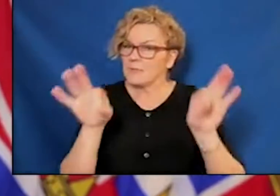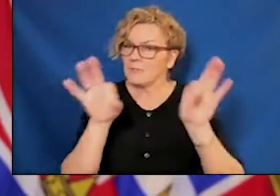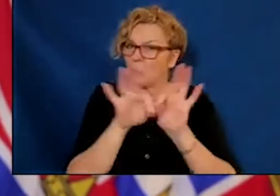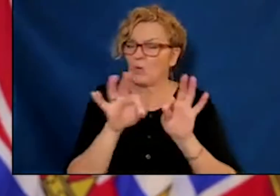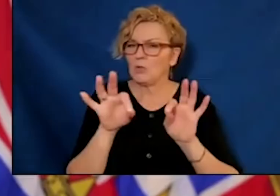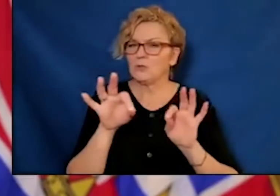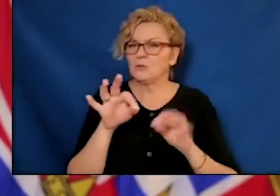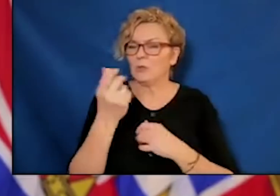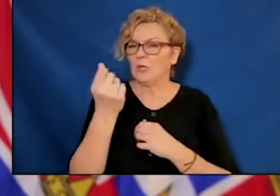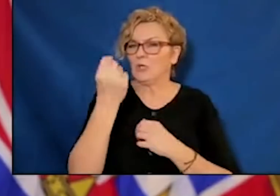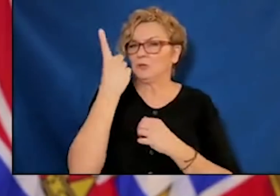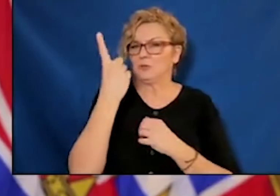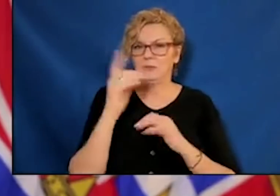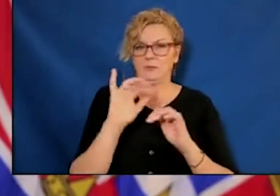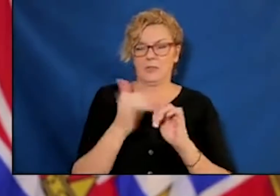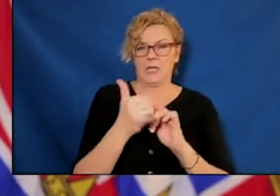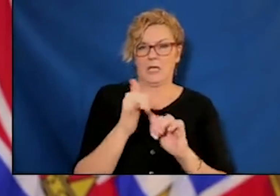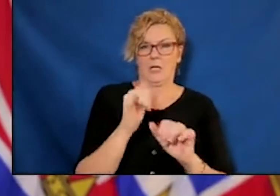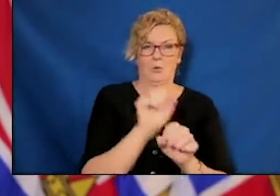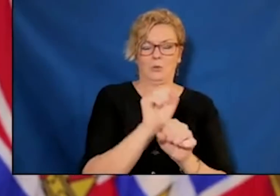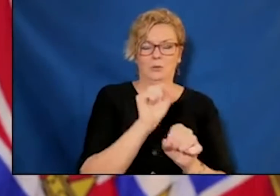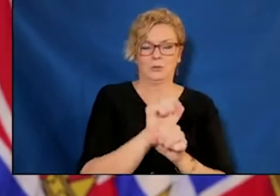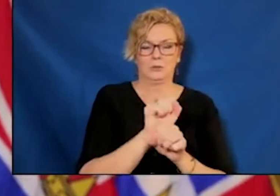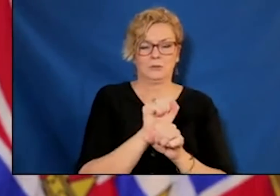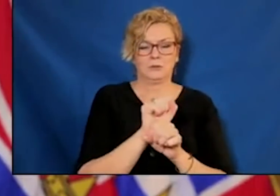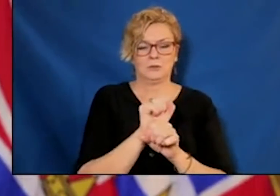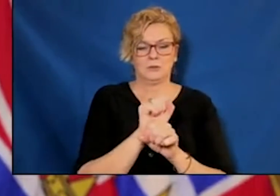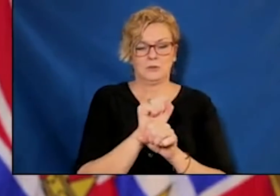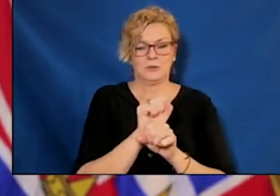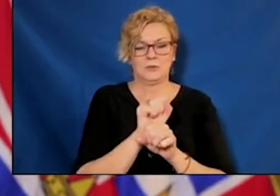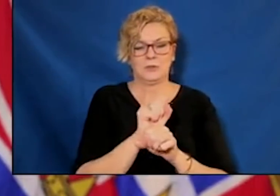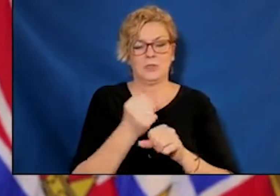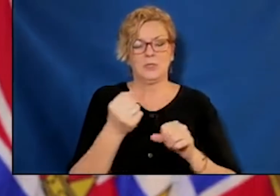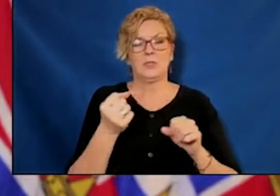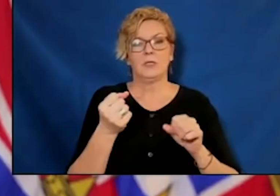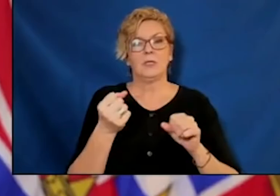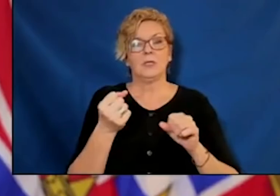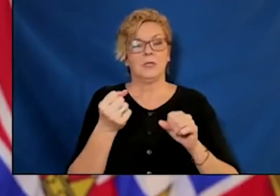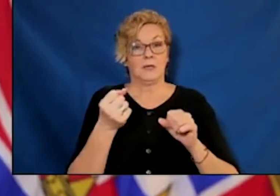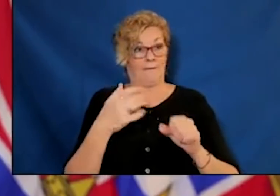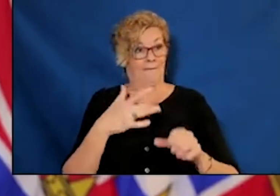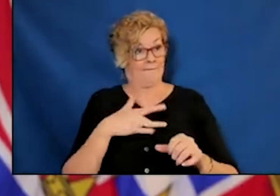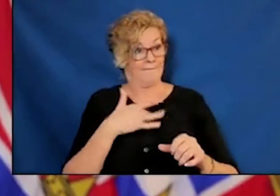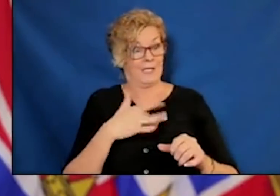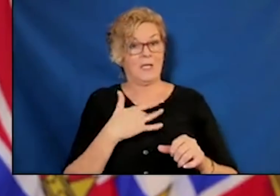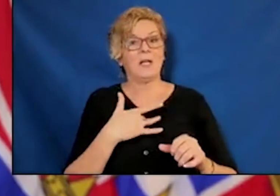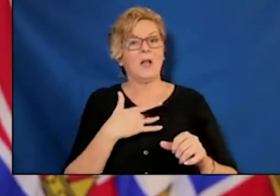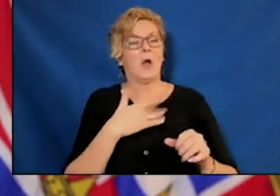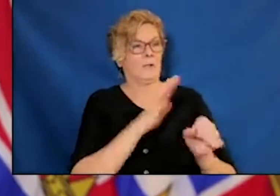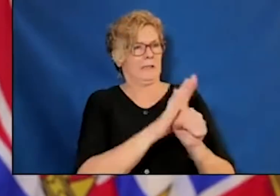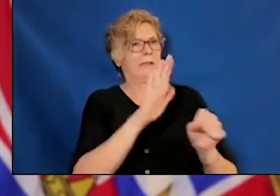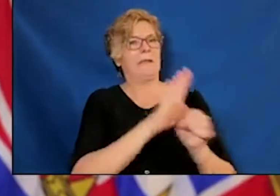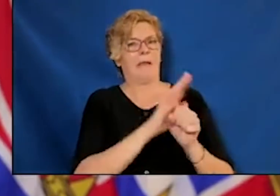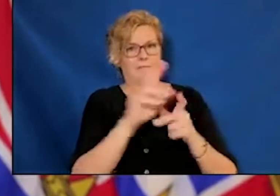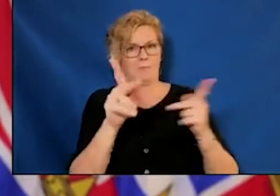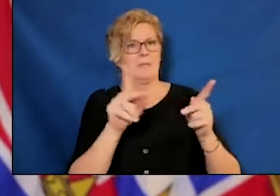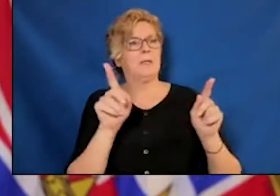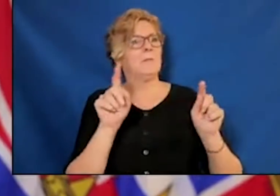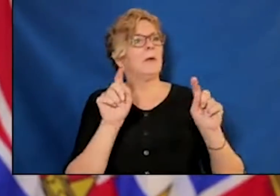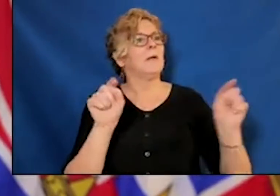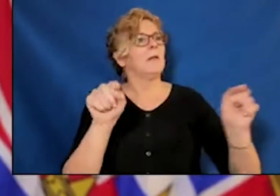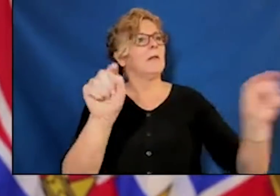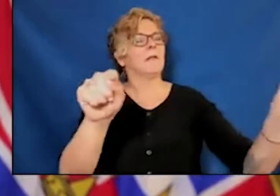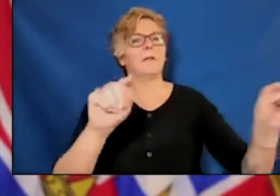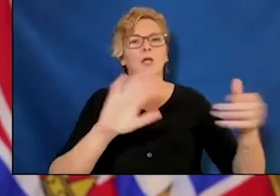because the concept of herd immunity or our community immunity really is about how many people need to be